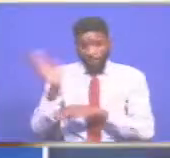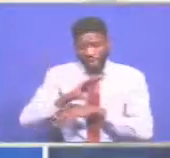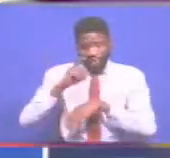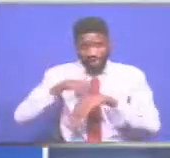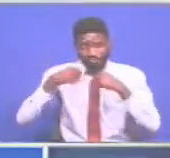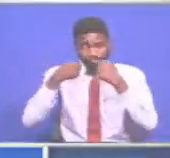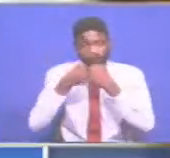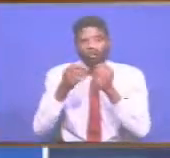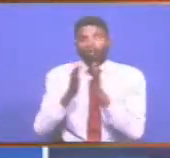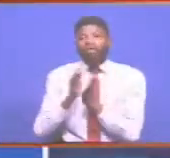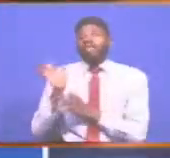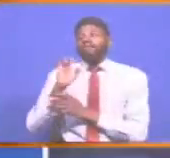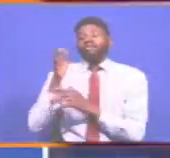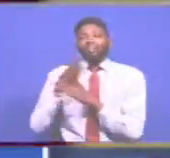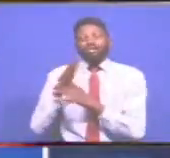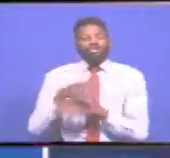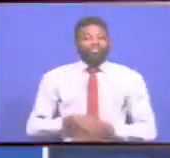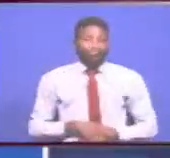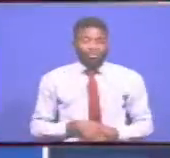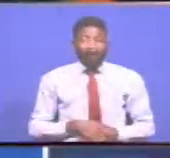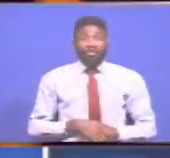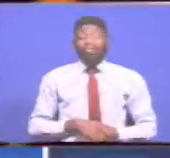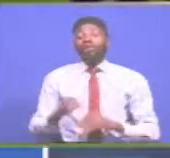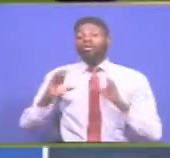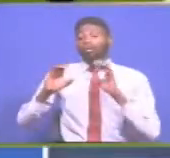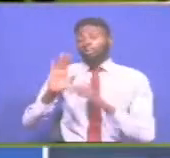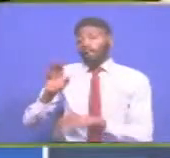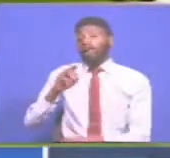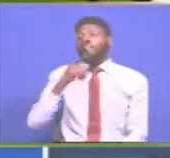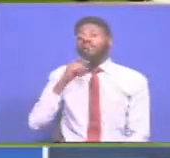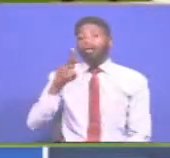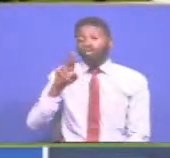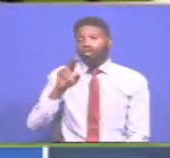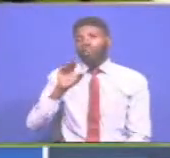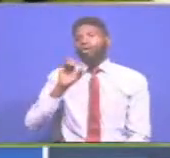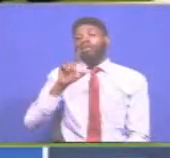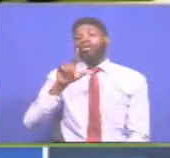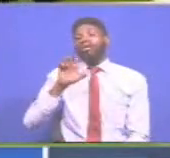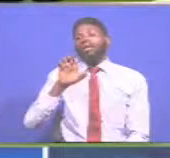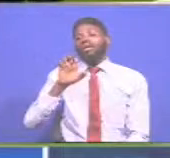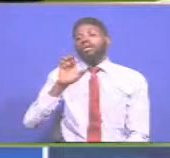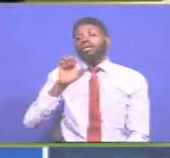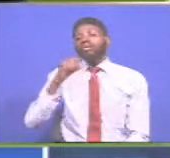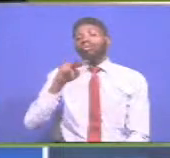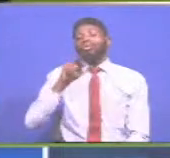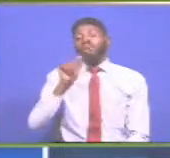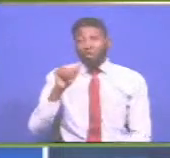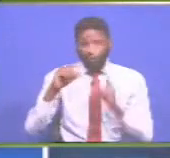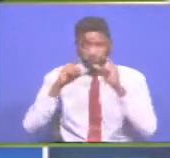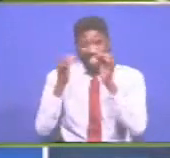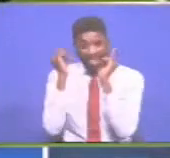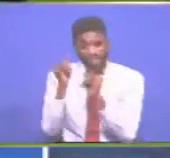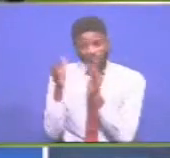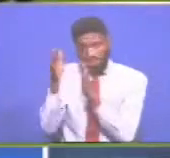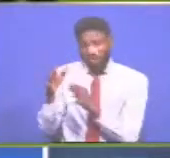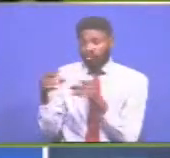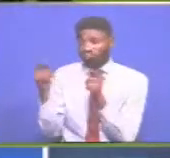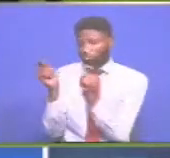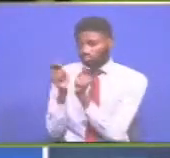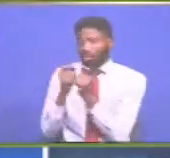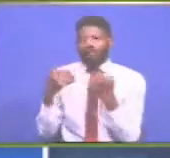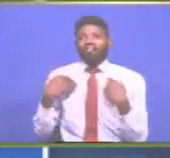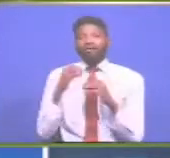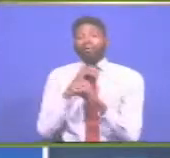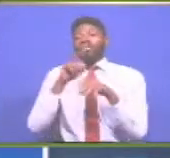Thursday. Manchester United manager Ole Gunnar Solskjaer reported that he has no new injury problems following their Europa League semi-final clash with